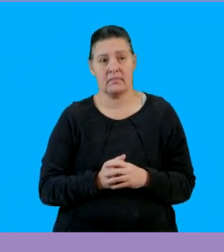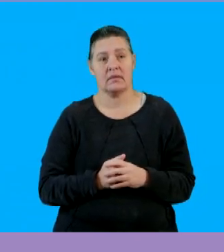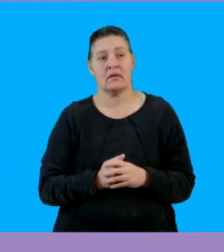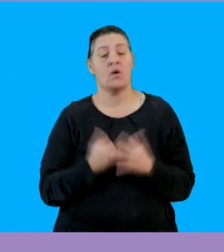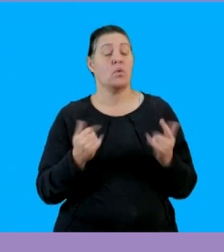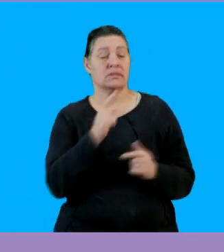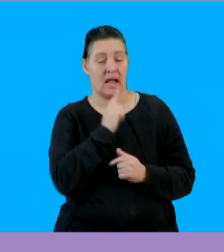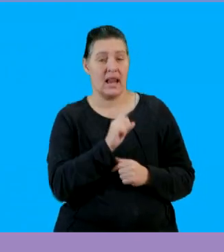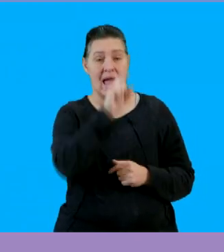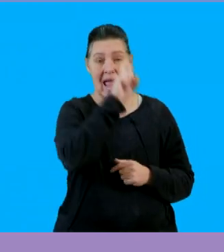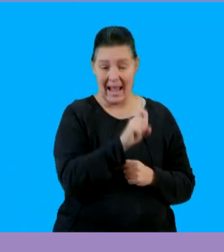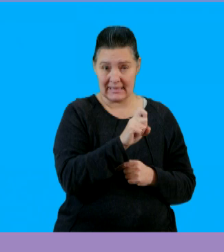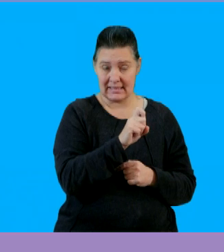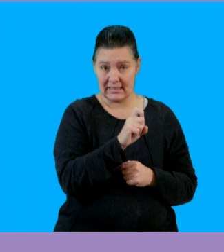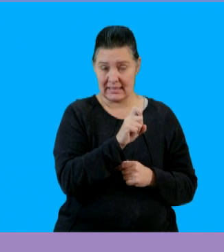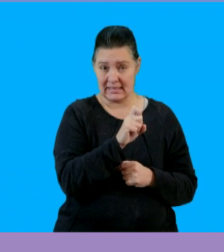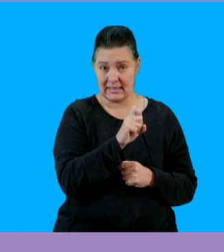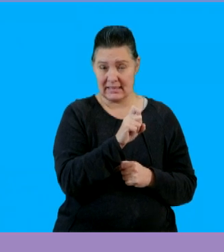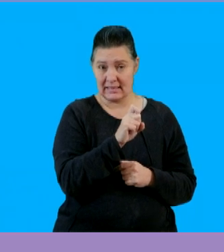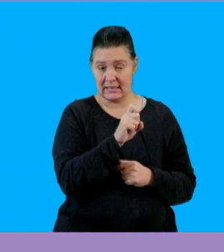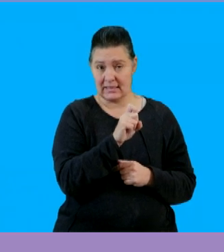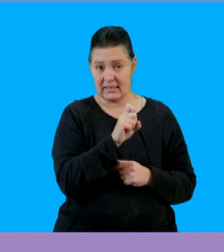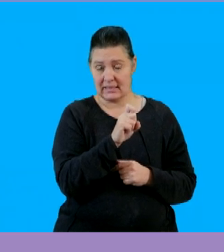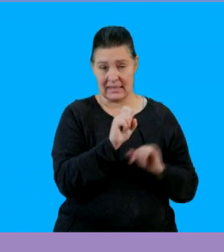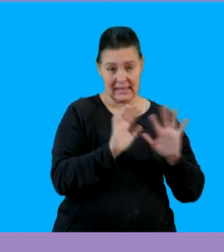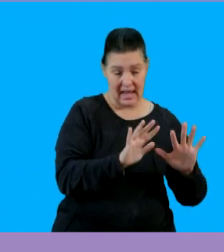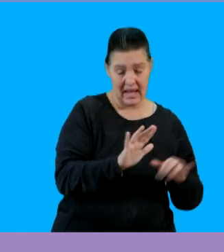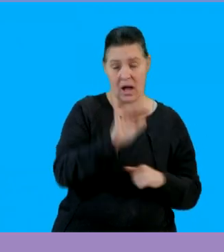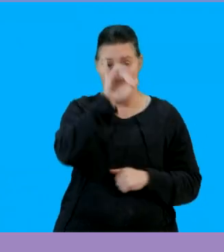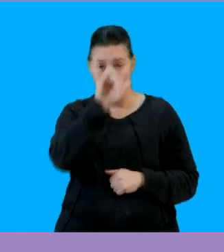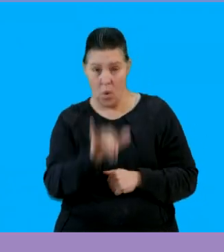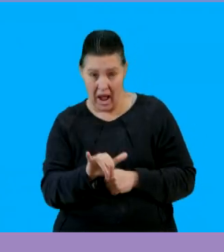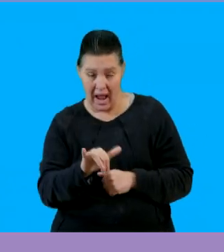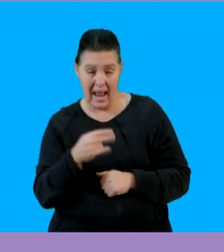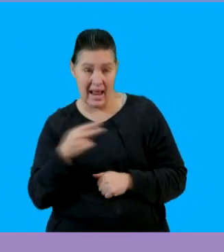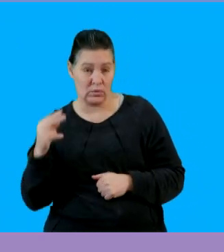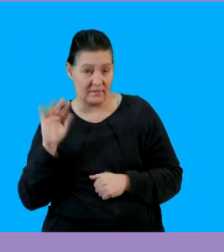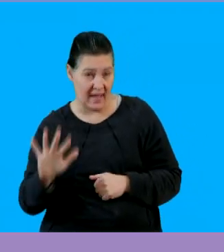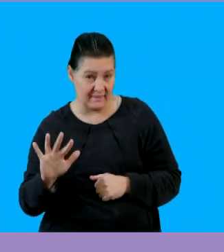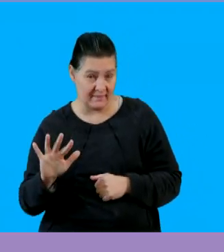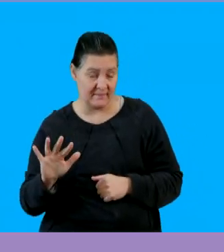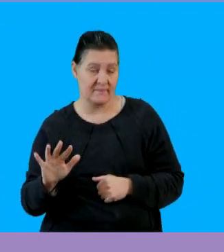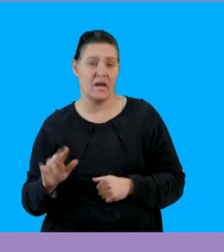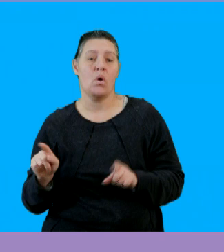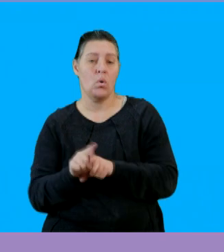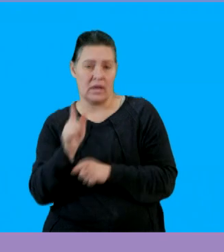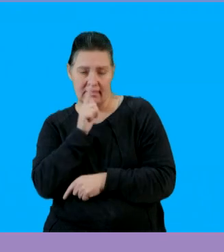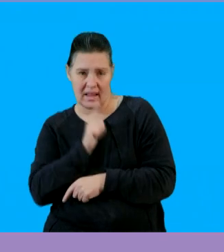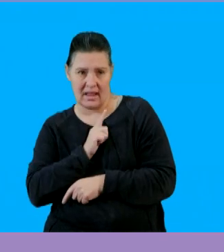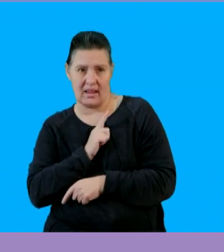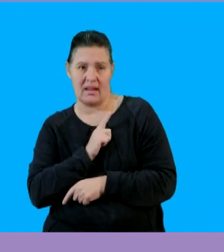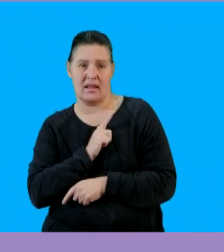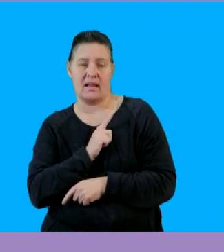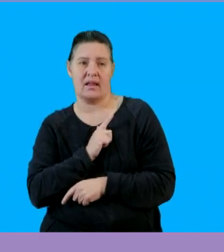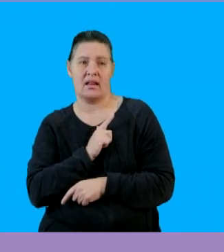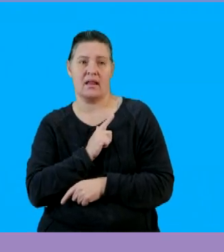given values. Now we are told that x is equals to 10, and we are told that y is equals to 5. And we are